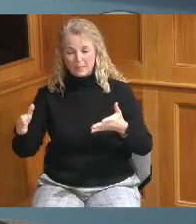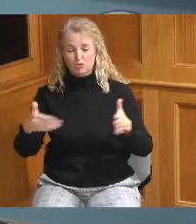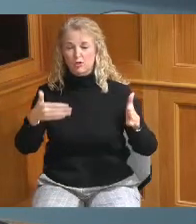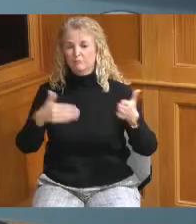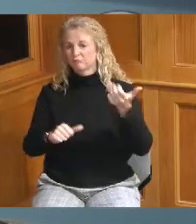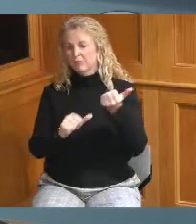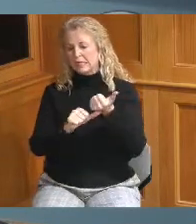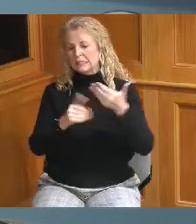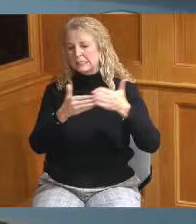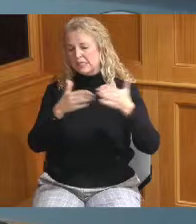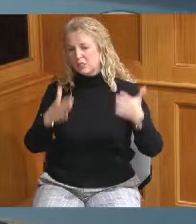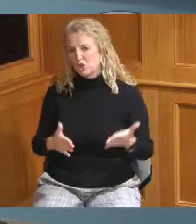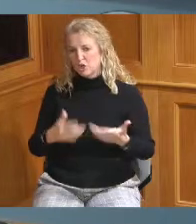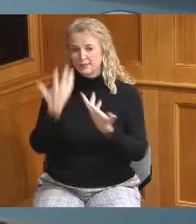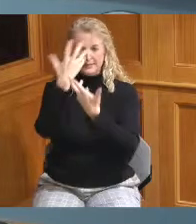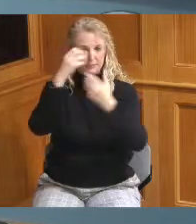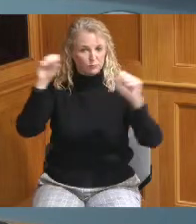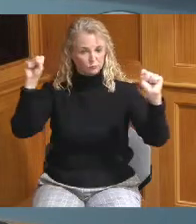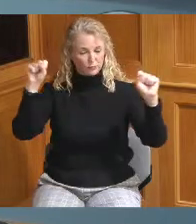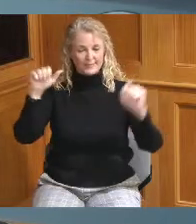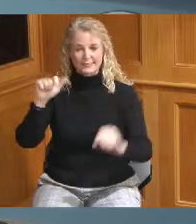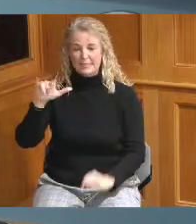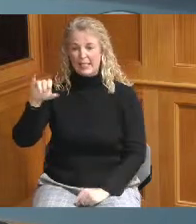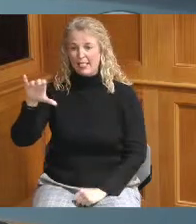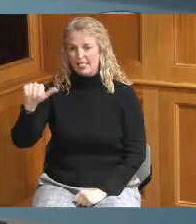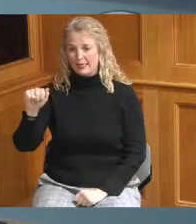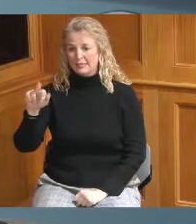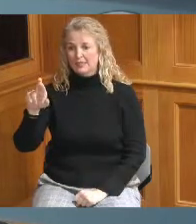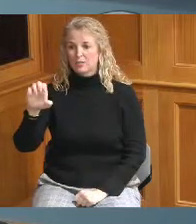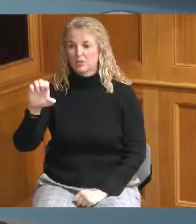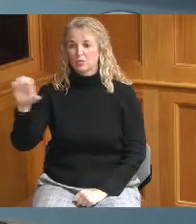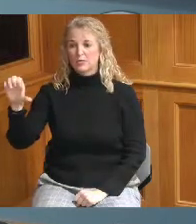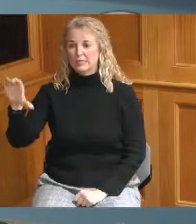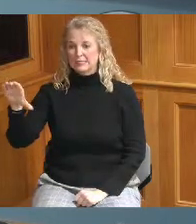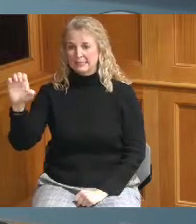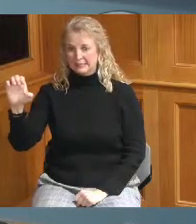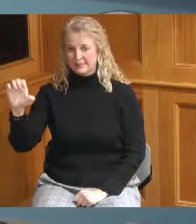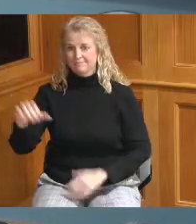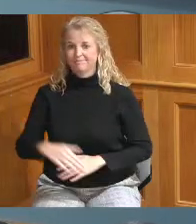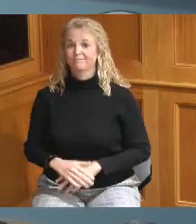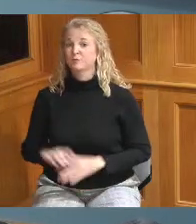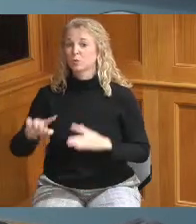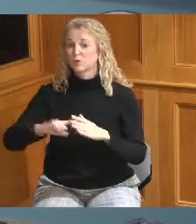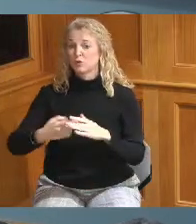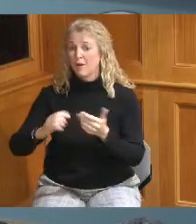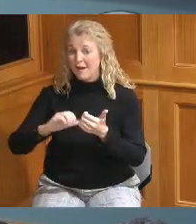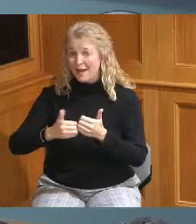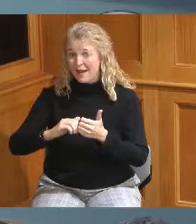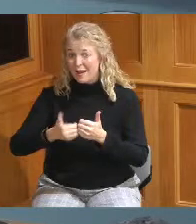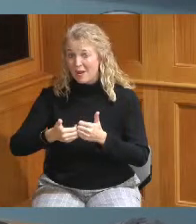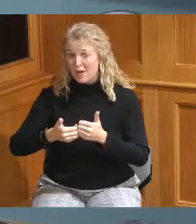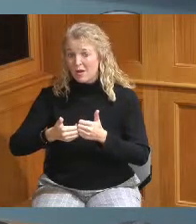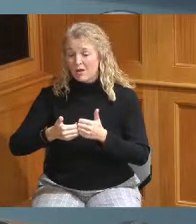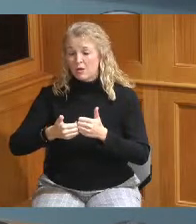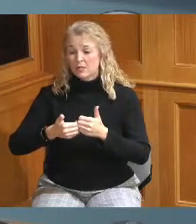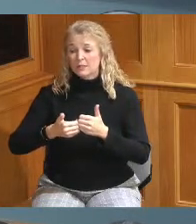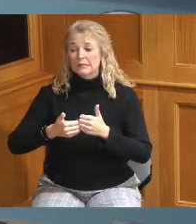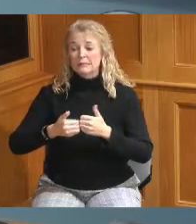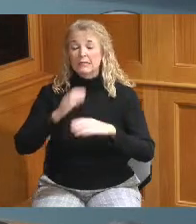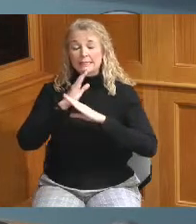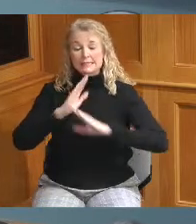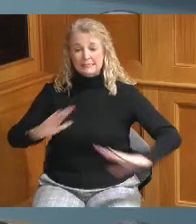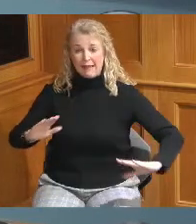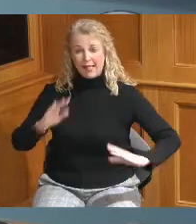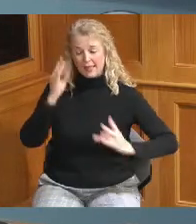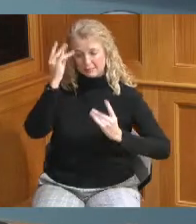Assistant Prosecuting Attorney. And I'm Hamilton County Commission Board President Alicia Reese. We start every meeting with